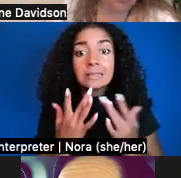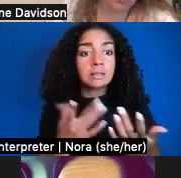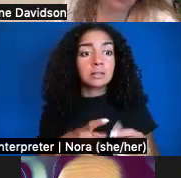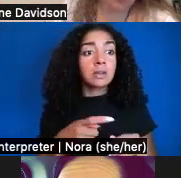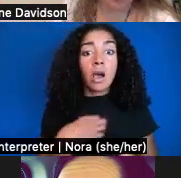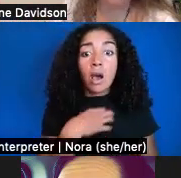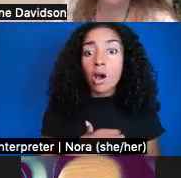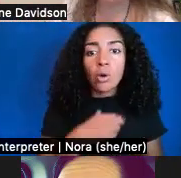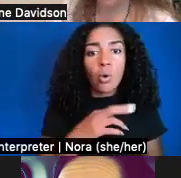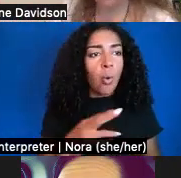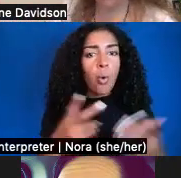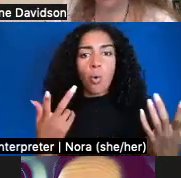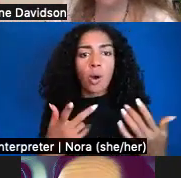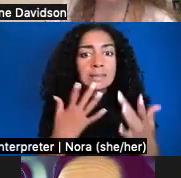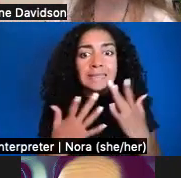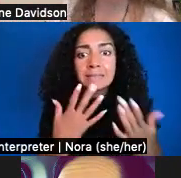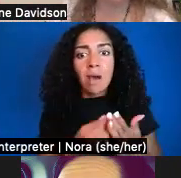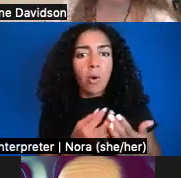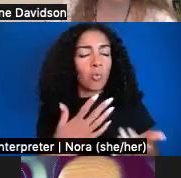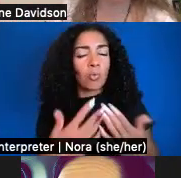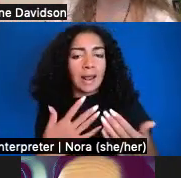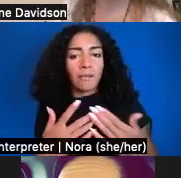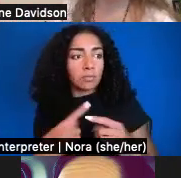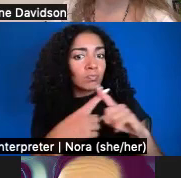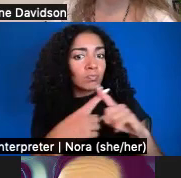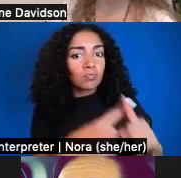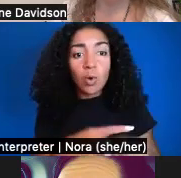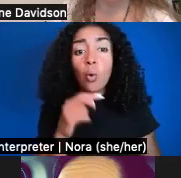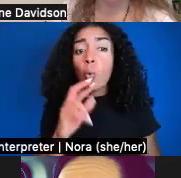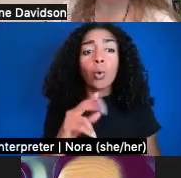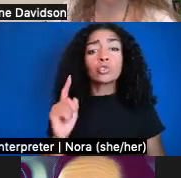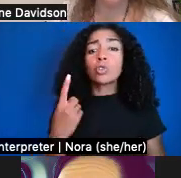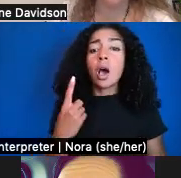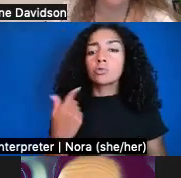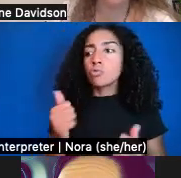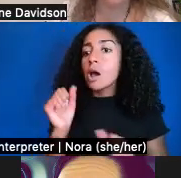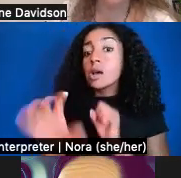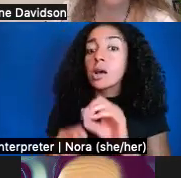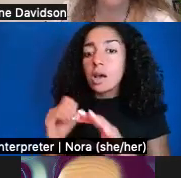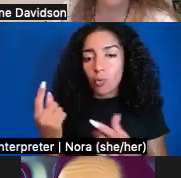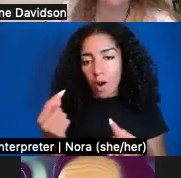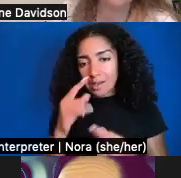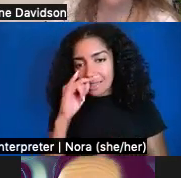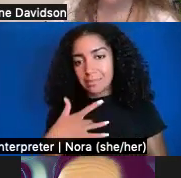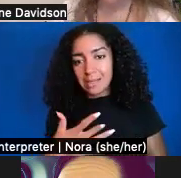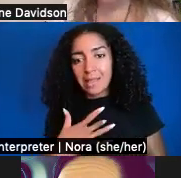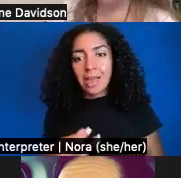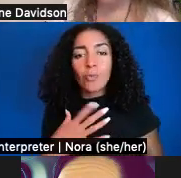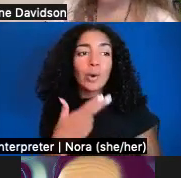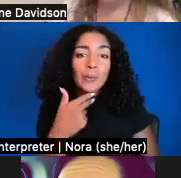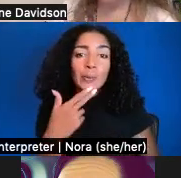just want what all kids want. They want the cute clothes or the nice shoes, the nice tennies.